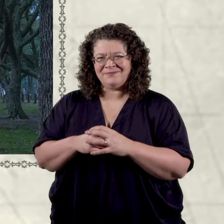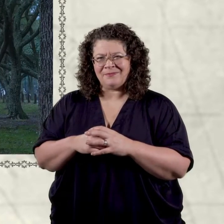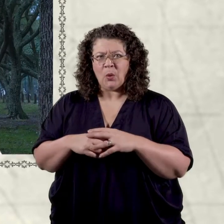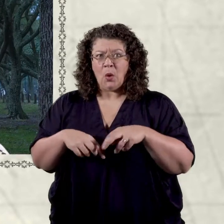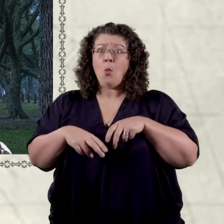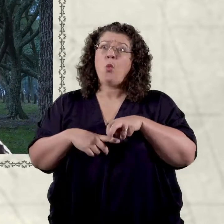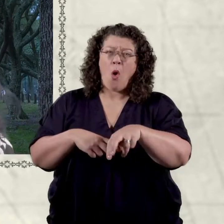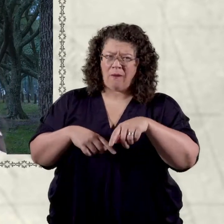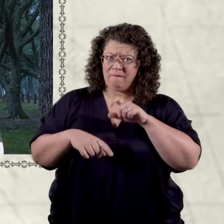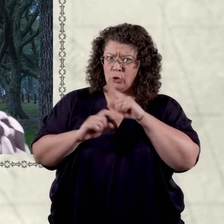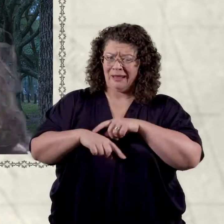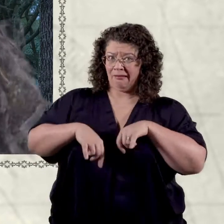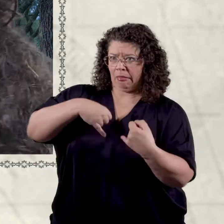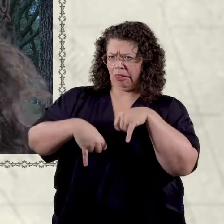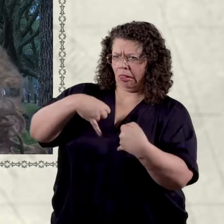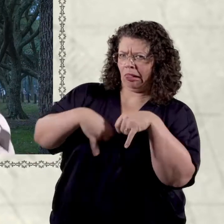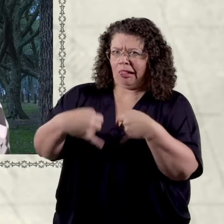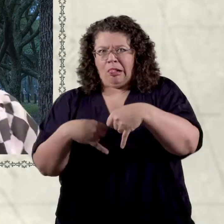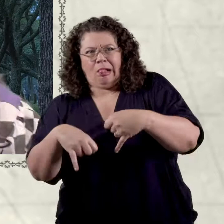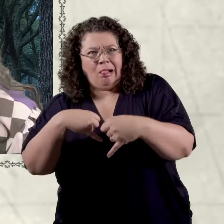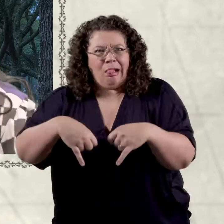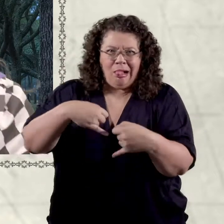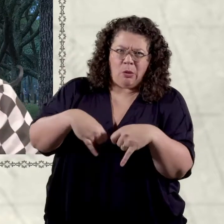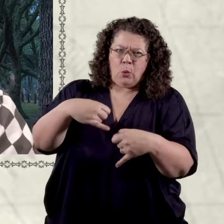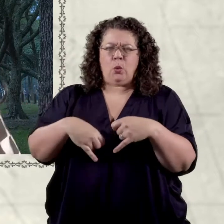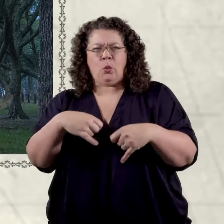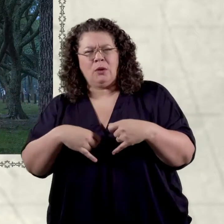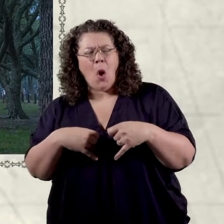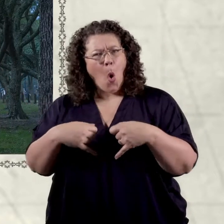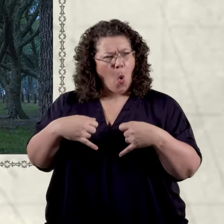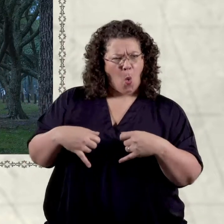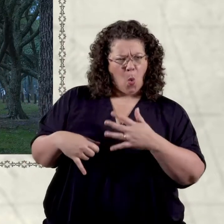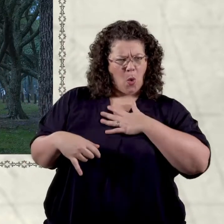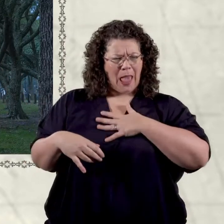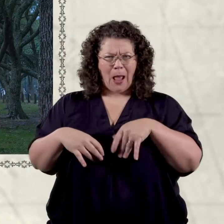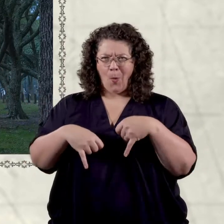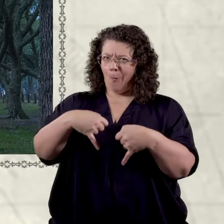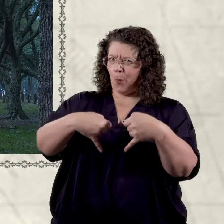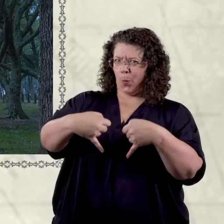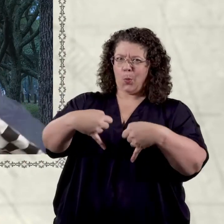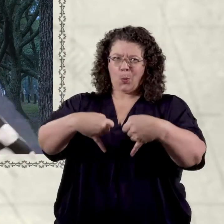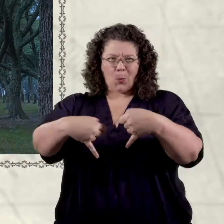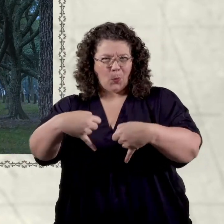And they would walk a bit funny, like this. These are quite comfortable.